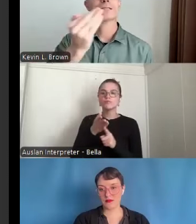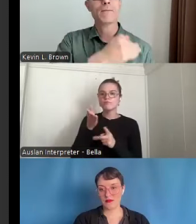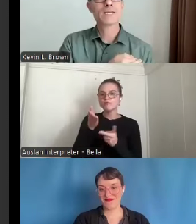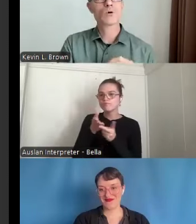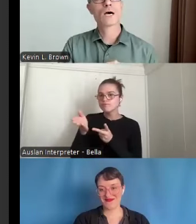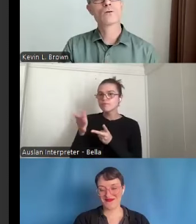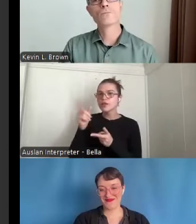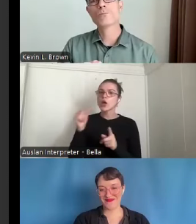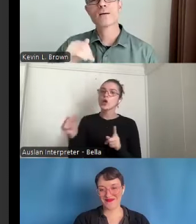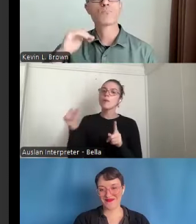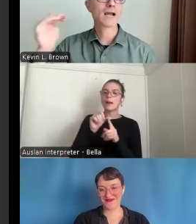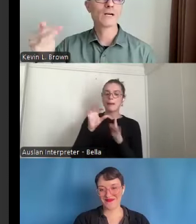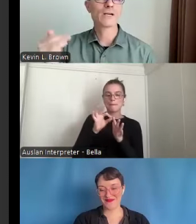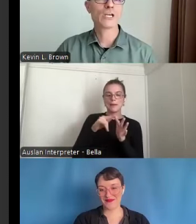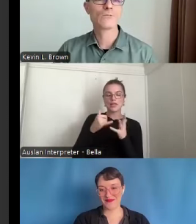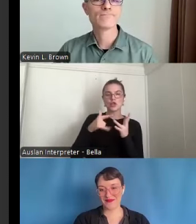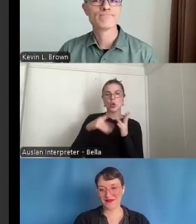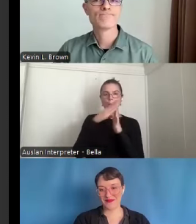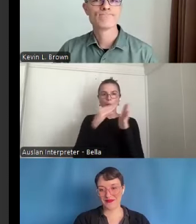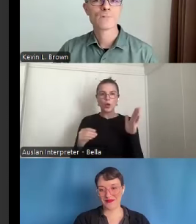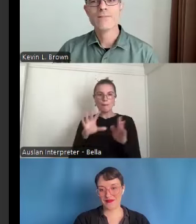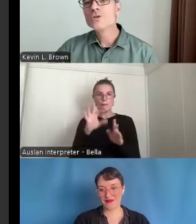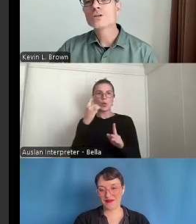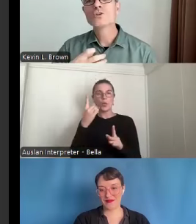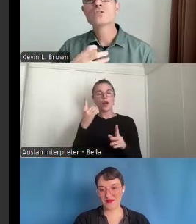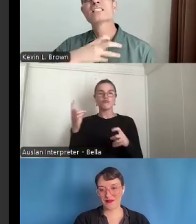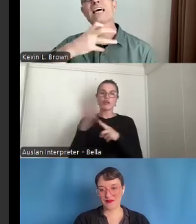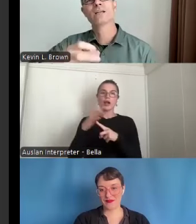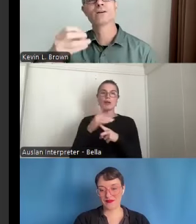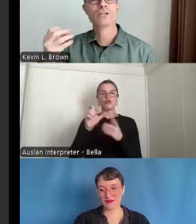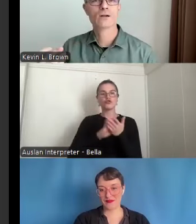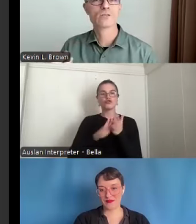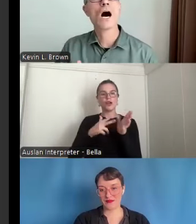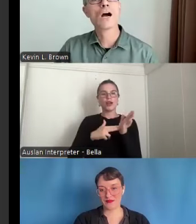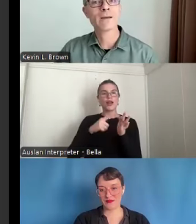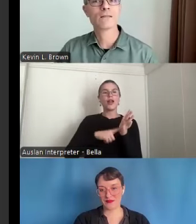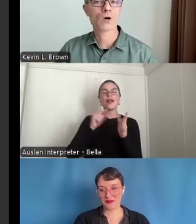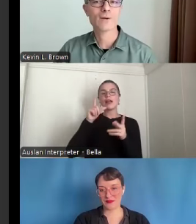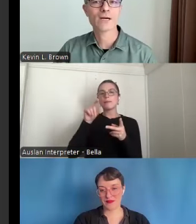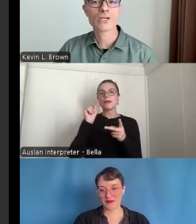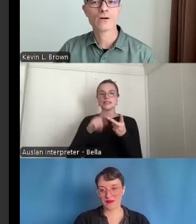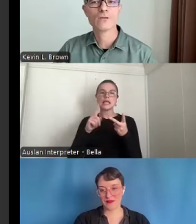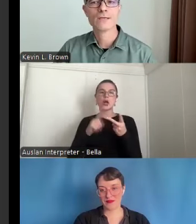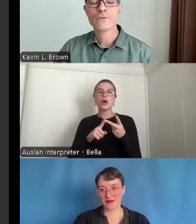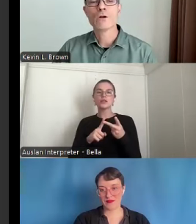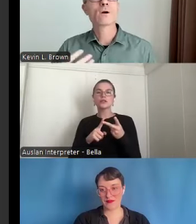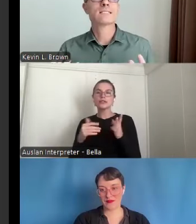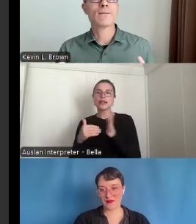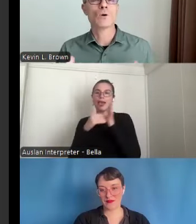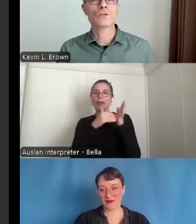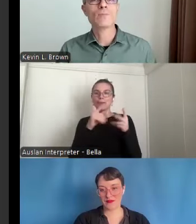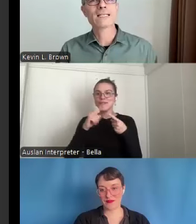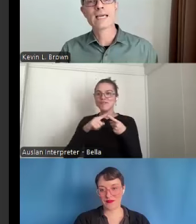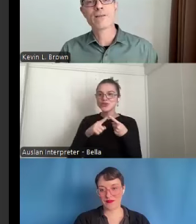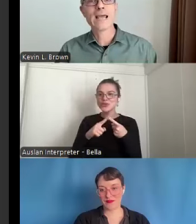back to that PESO model, you pick a primary channel, and then you can choose a secondary channel to augment the primary channel. For